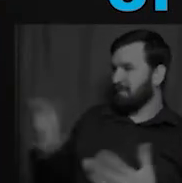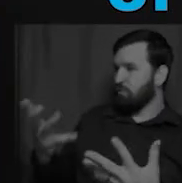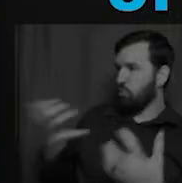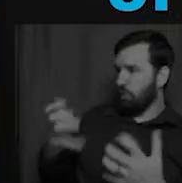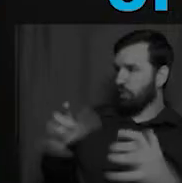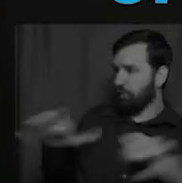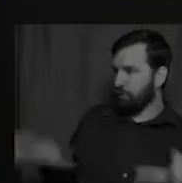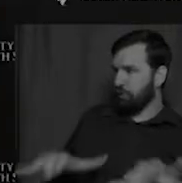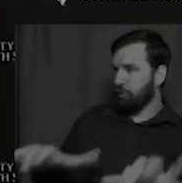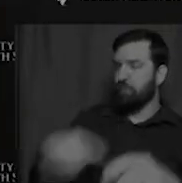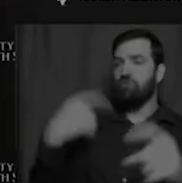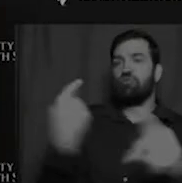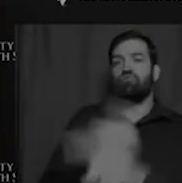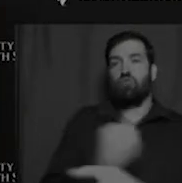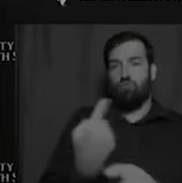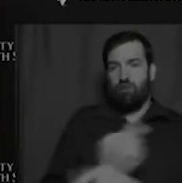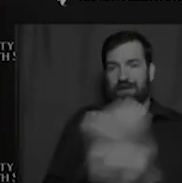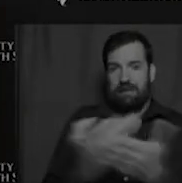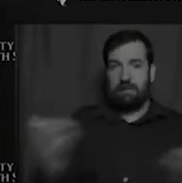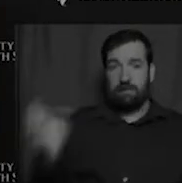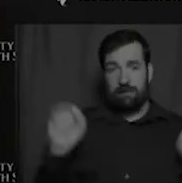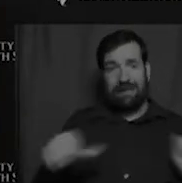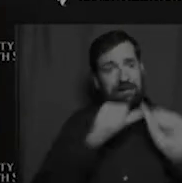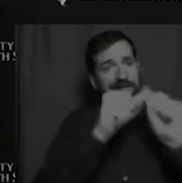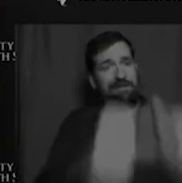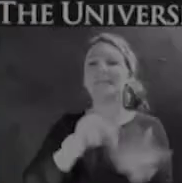Subscribe to our morning medical update and Open